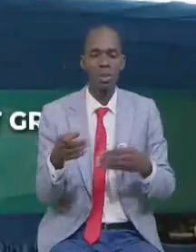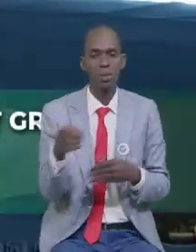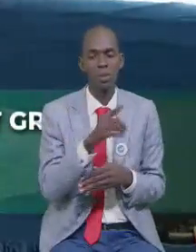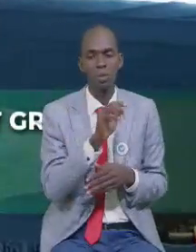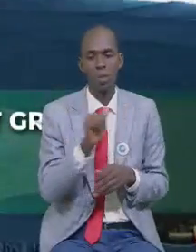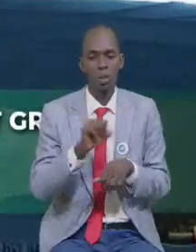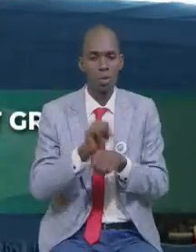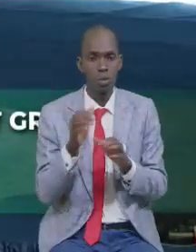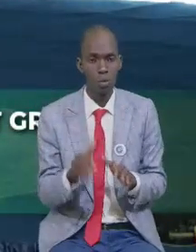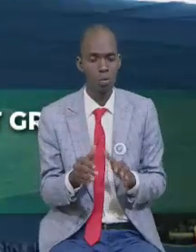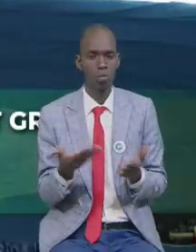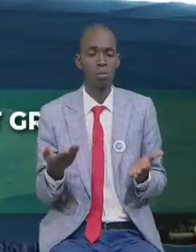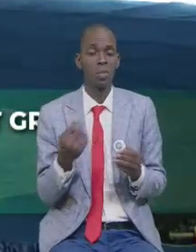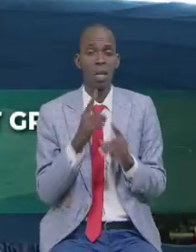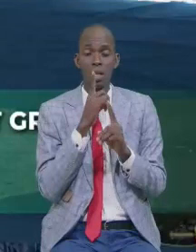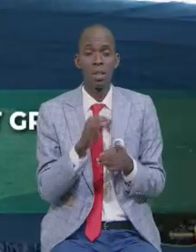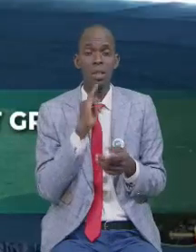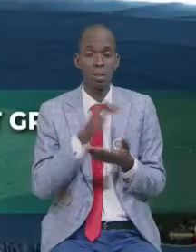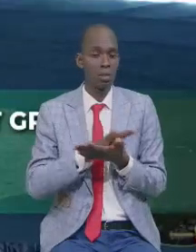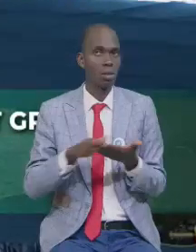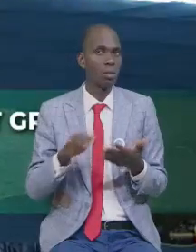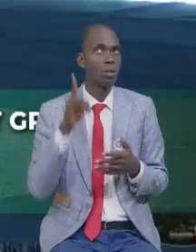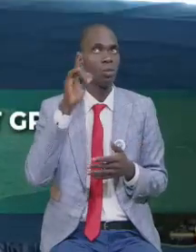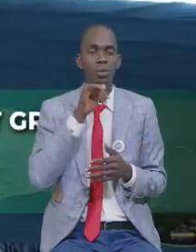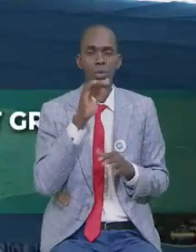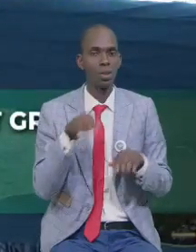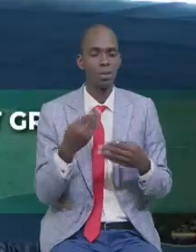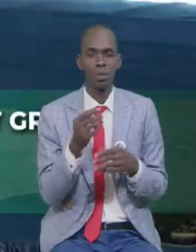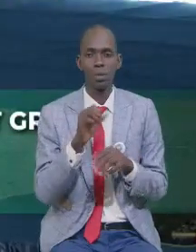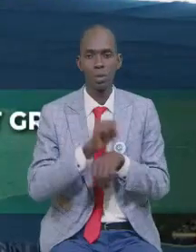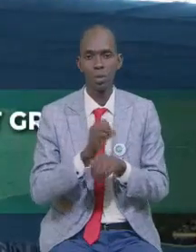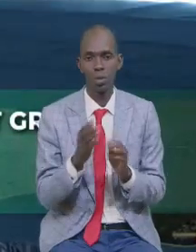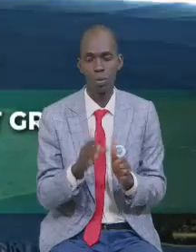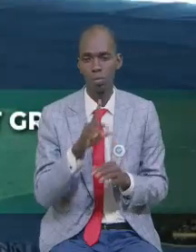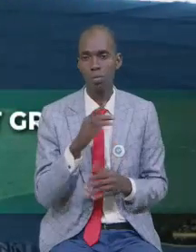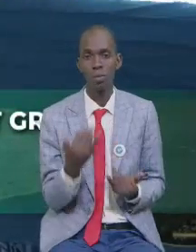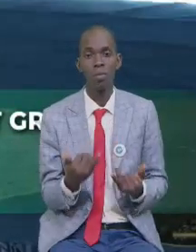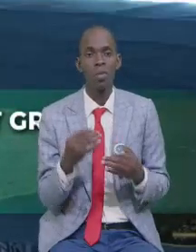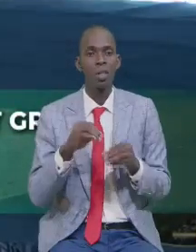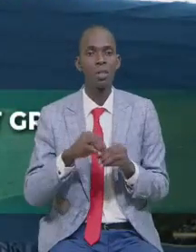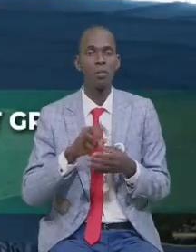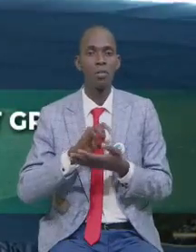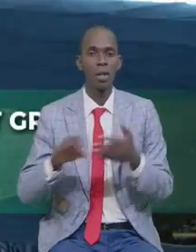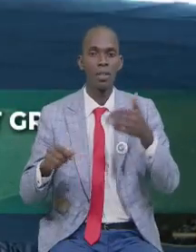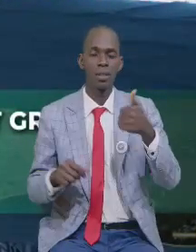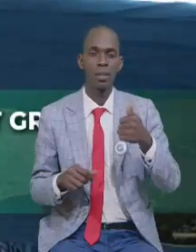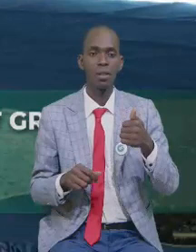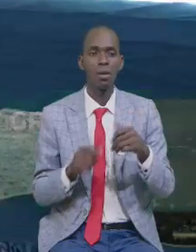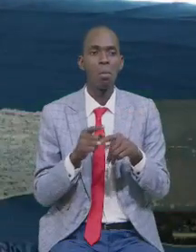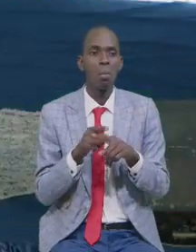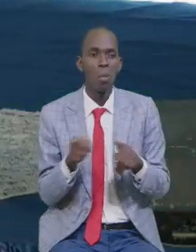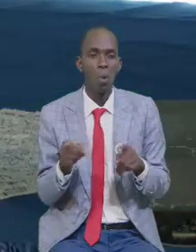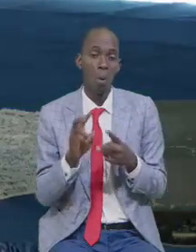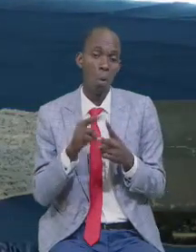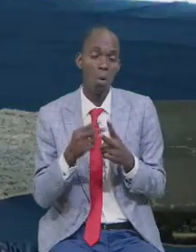answer is obvious. He will not give him a stone. Number verse 10, it says in verse 10, or if he ask